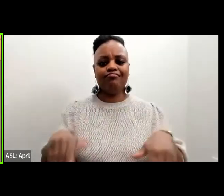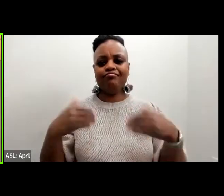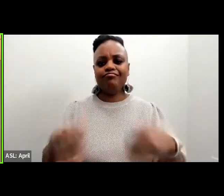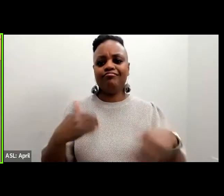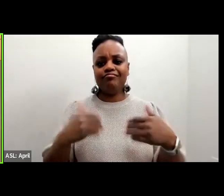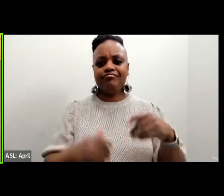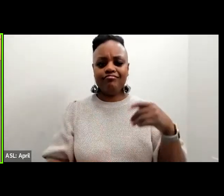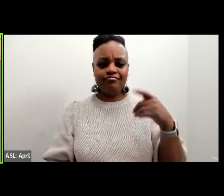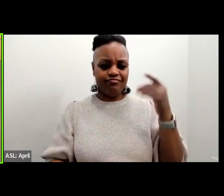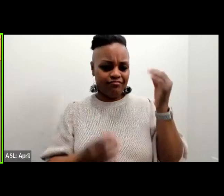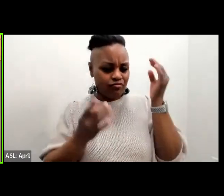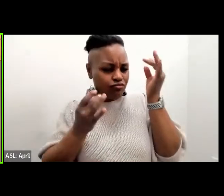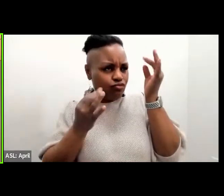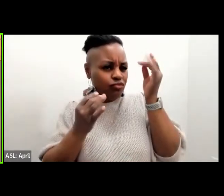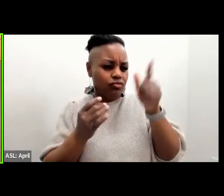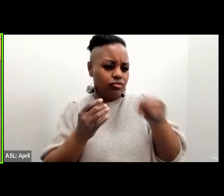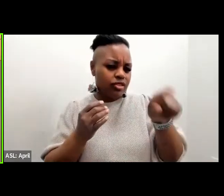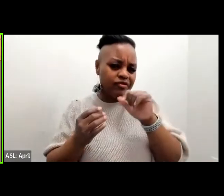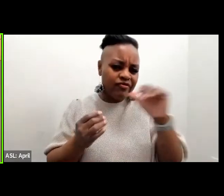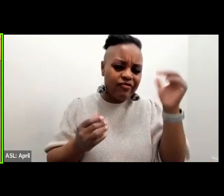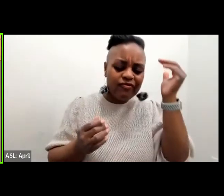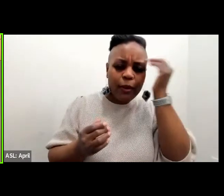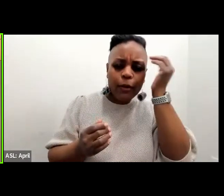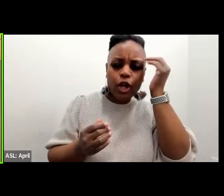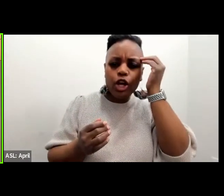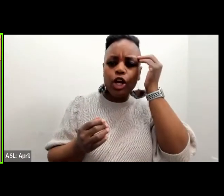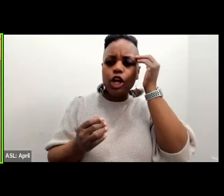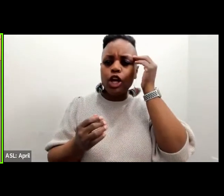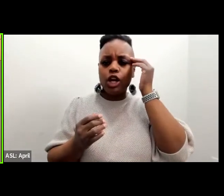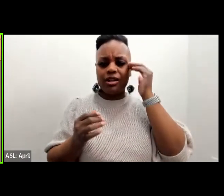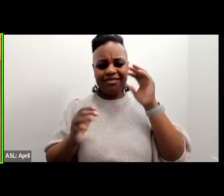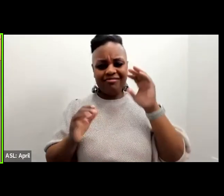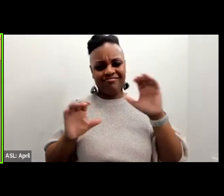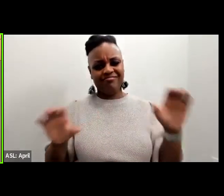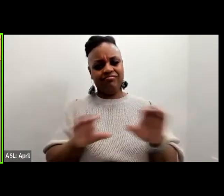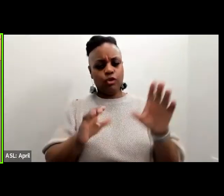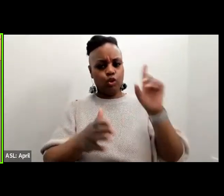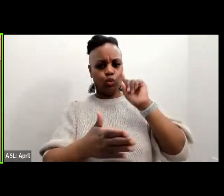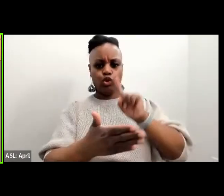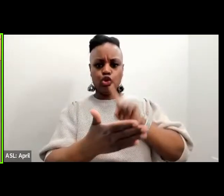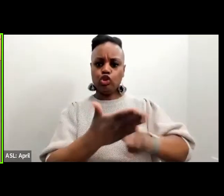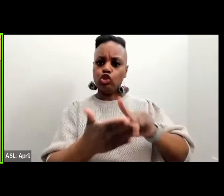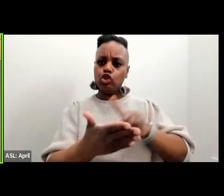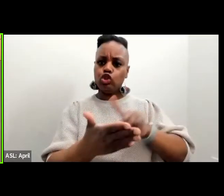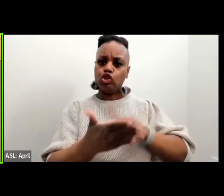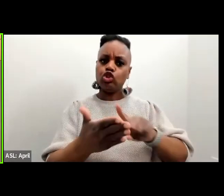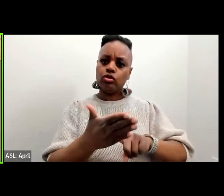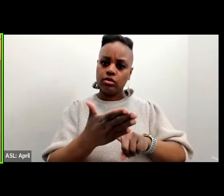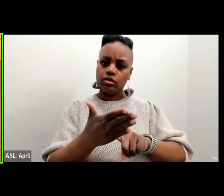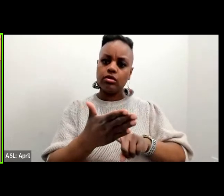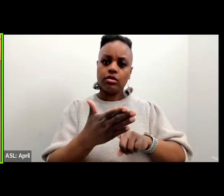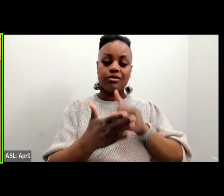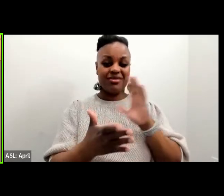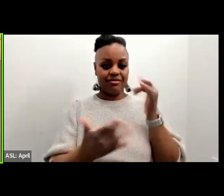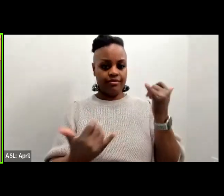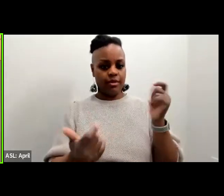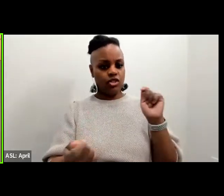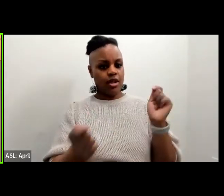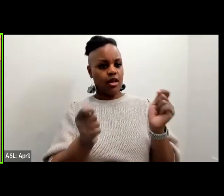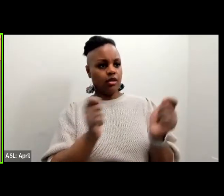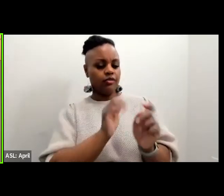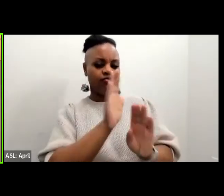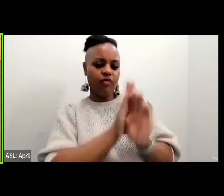solutions, and drives policy change to make people's lives better. We pursue economic, racial, gender,